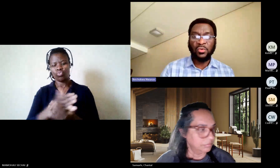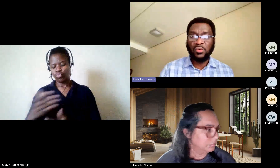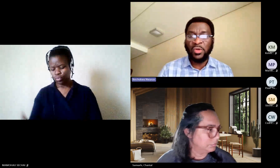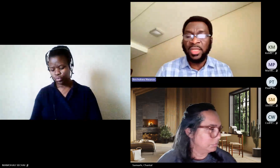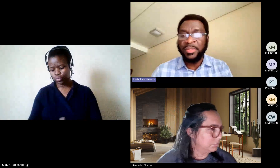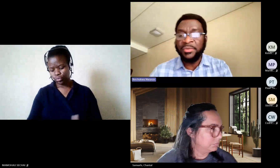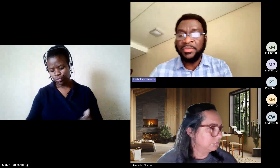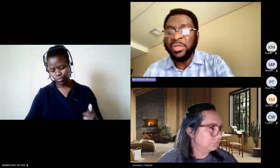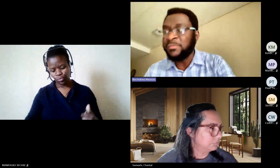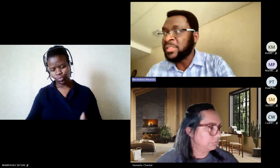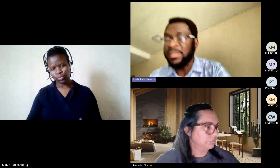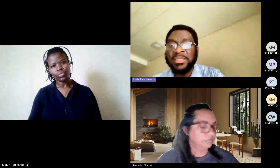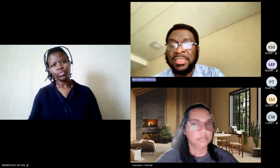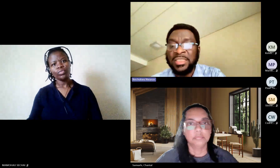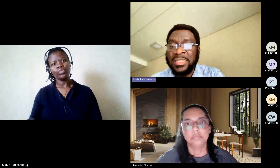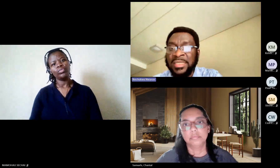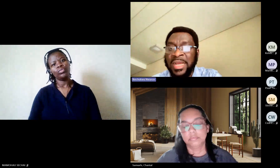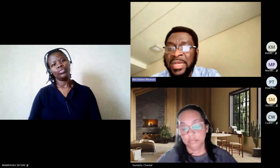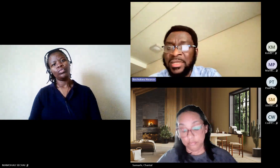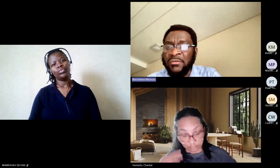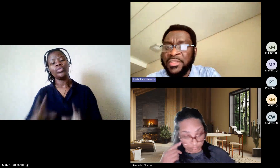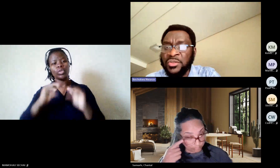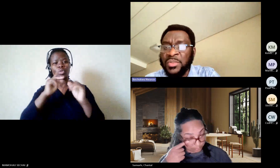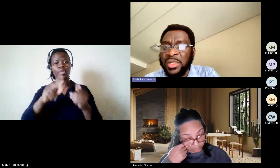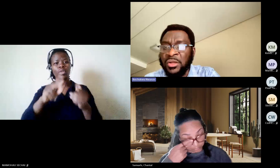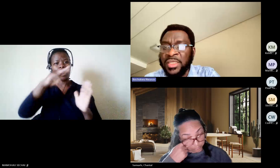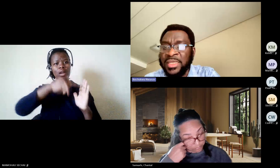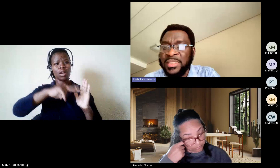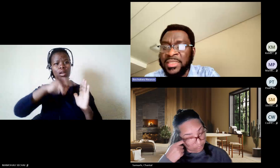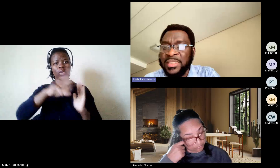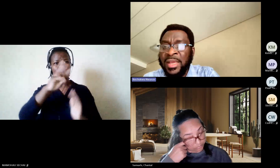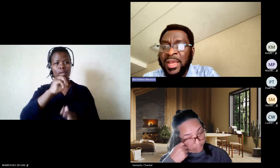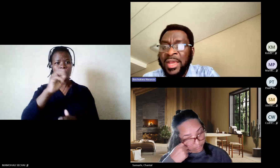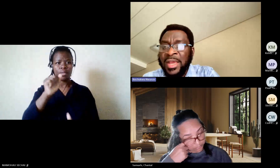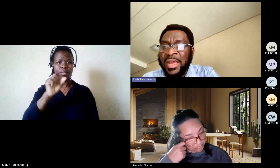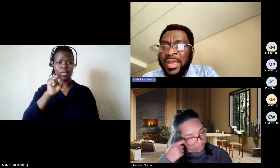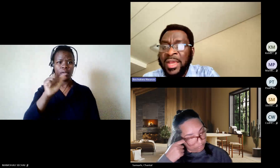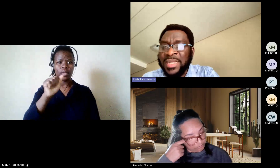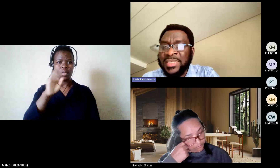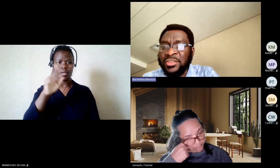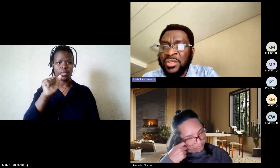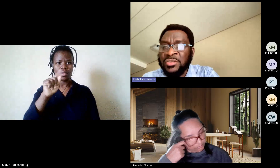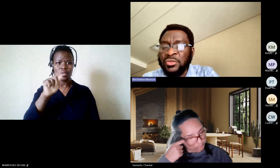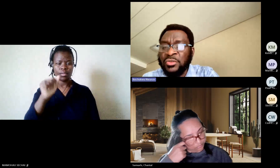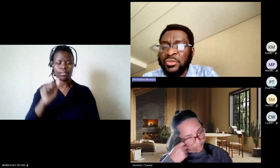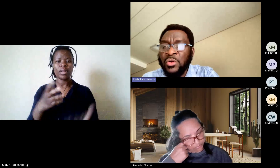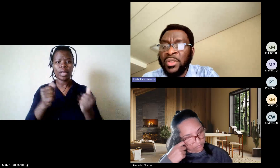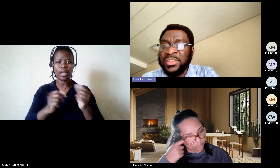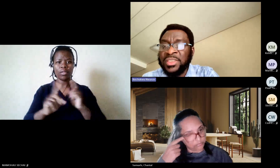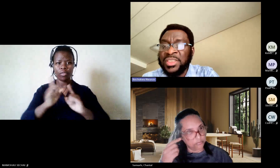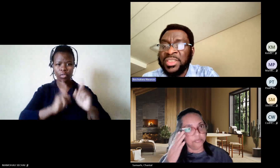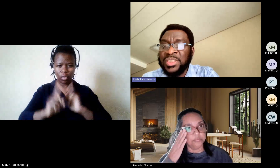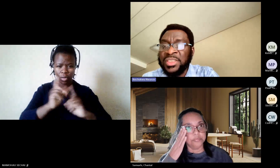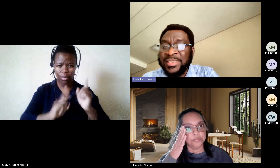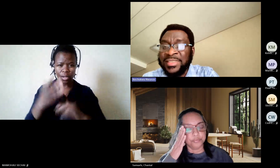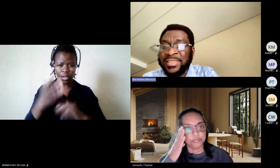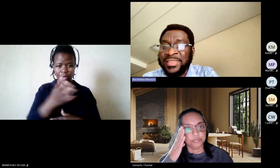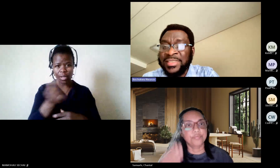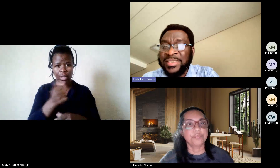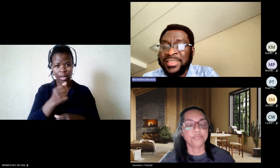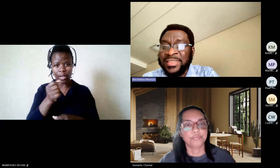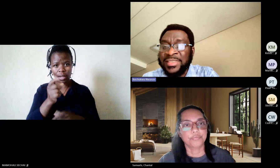Okay, let me read what Masabata said in the chat. I said, I had a conversation with a colleague yesterday. I could pick up that he doesn't know what the child